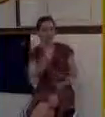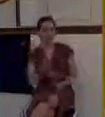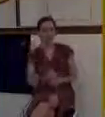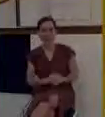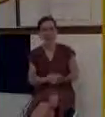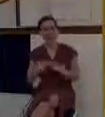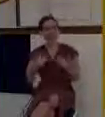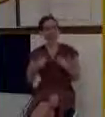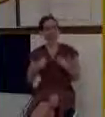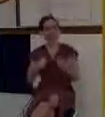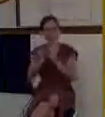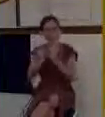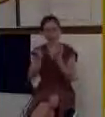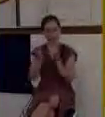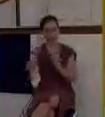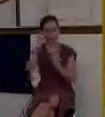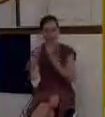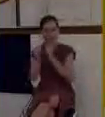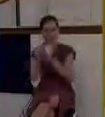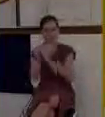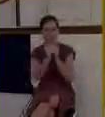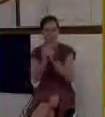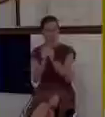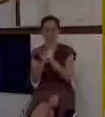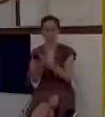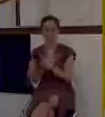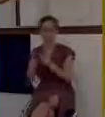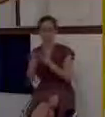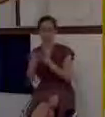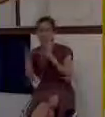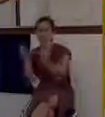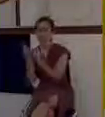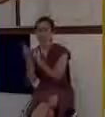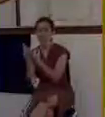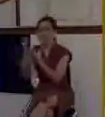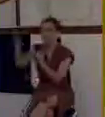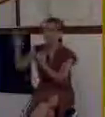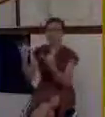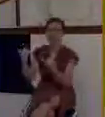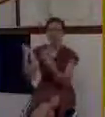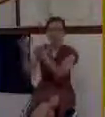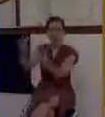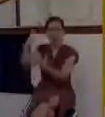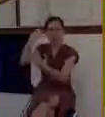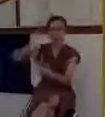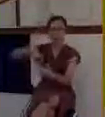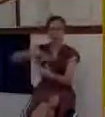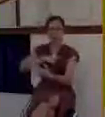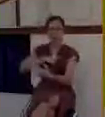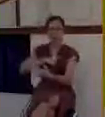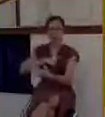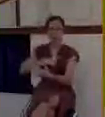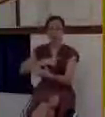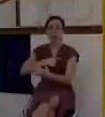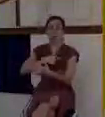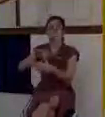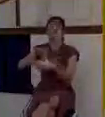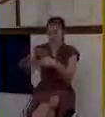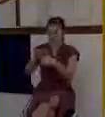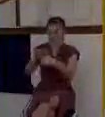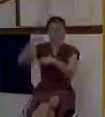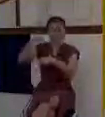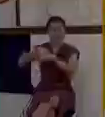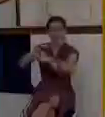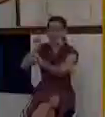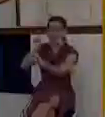are already there waiting on us, we'll know them. As soon as we see them, we'll know them. There'll be that wonderful reunion. In fact, Paul